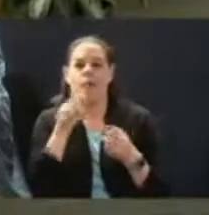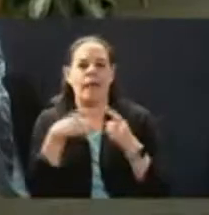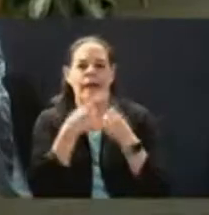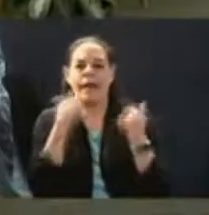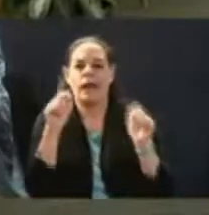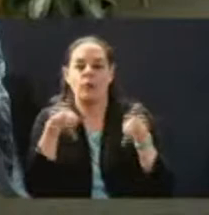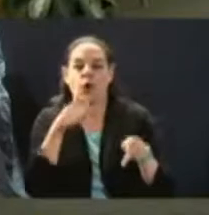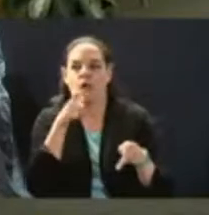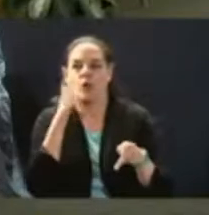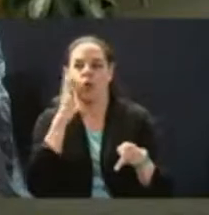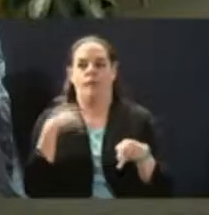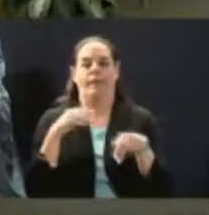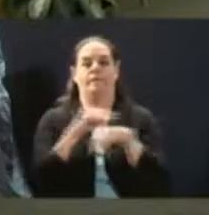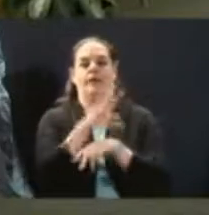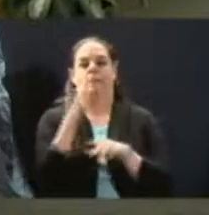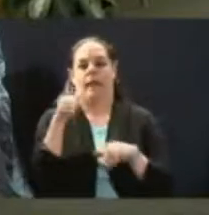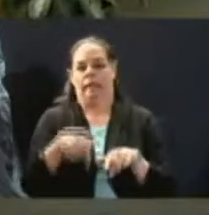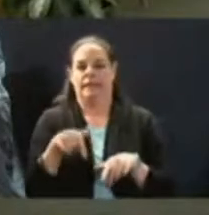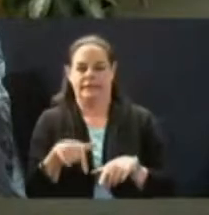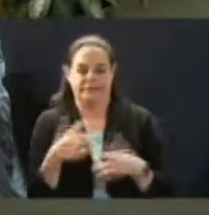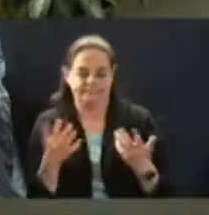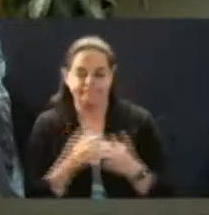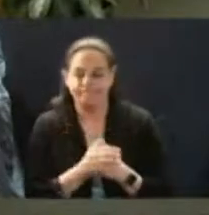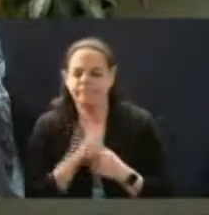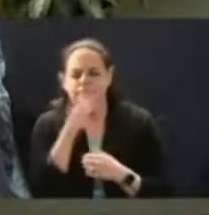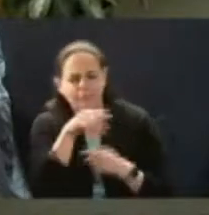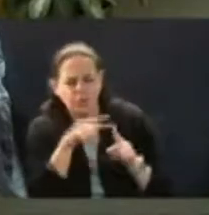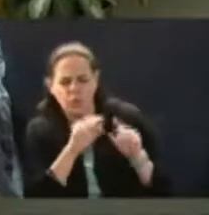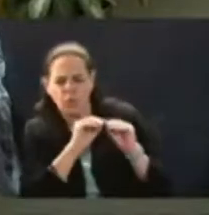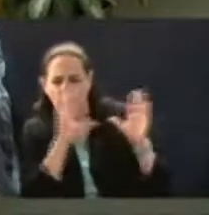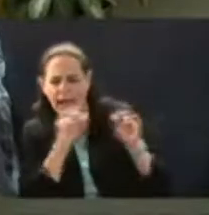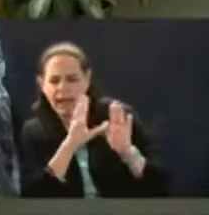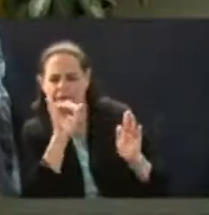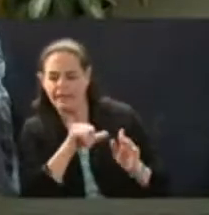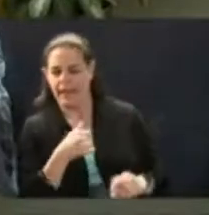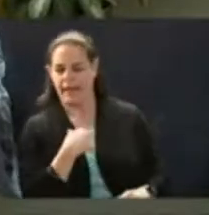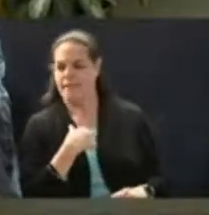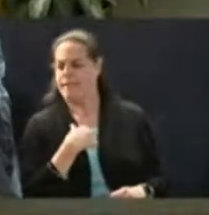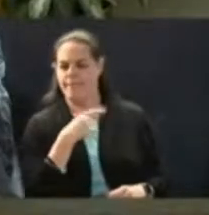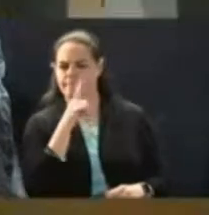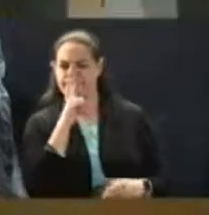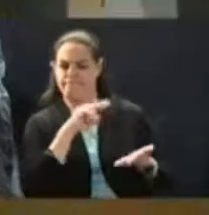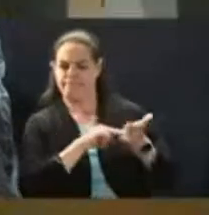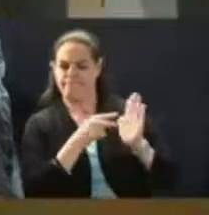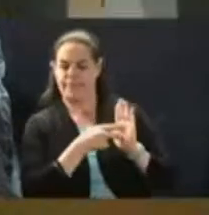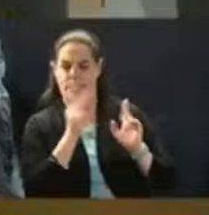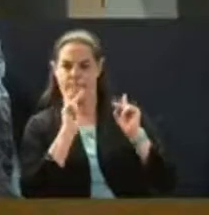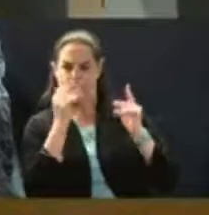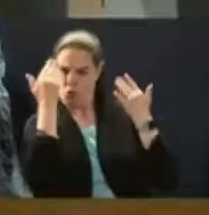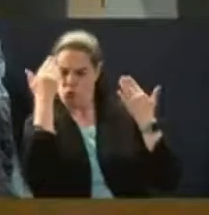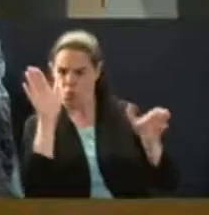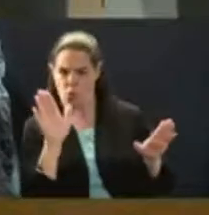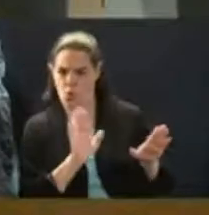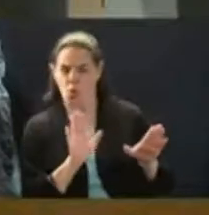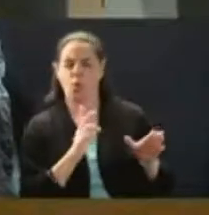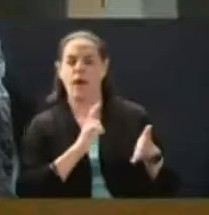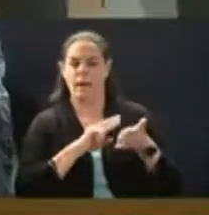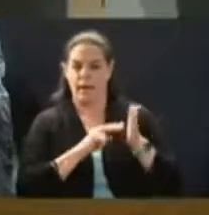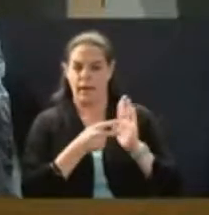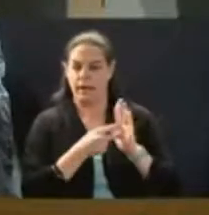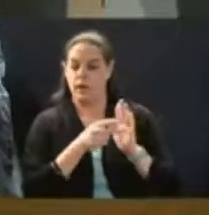McMillan. Ms. Owen. To clarify that, I'm not saying that people don't know. I'm saying that